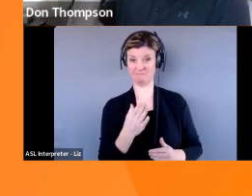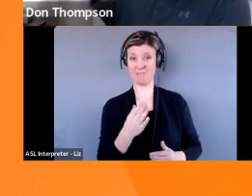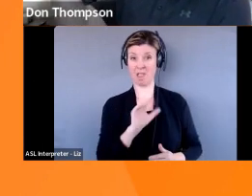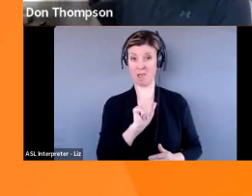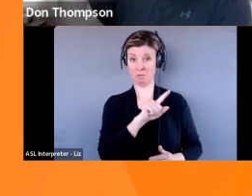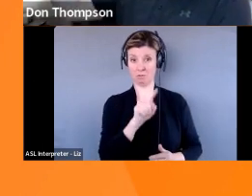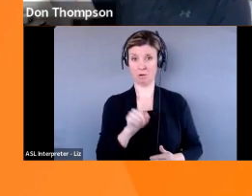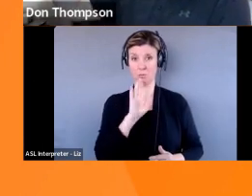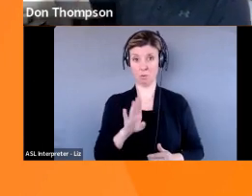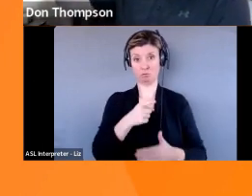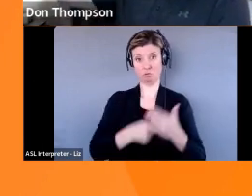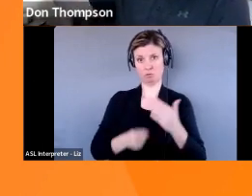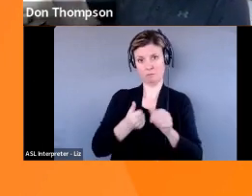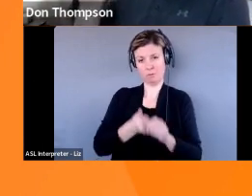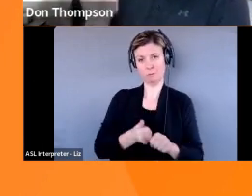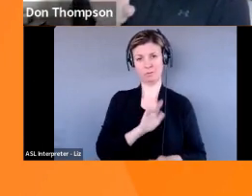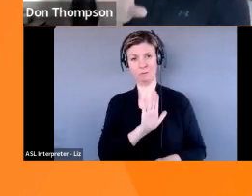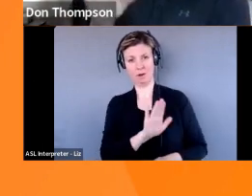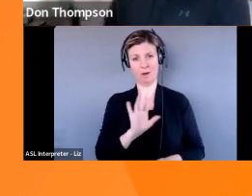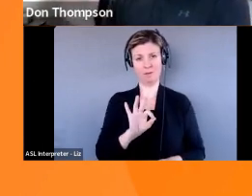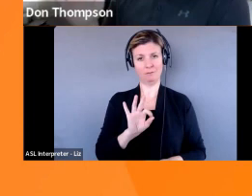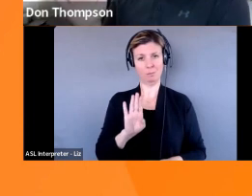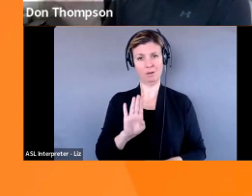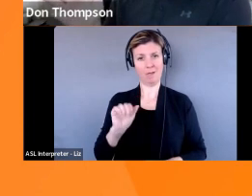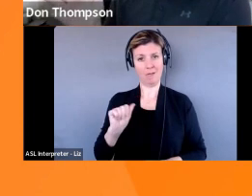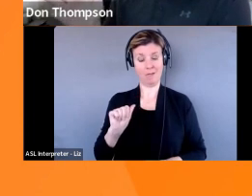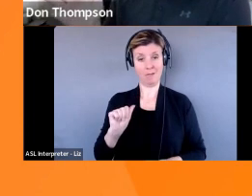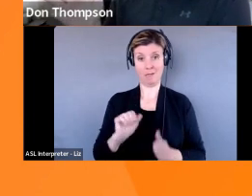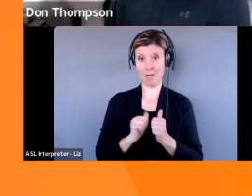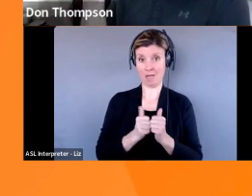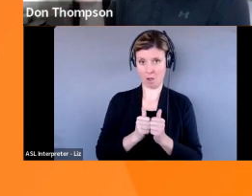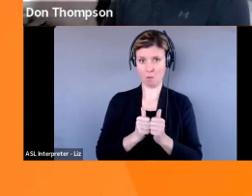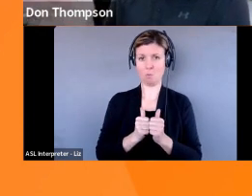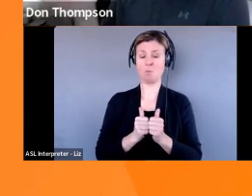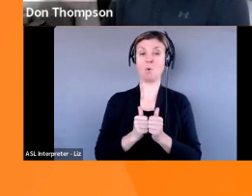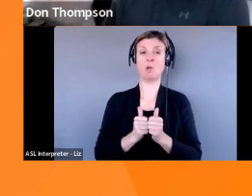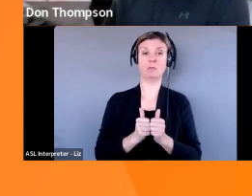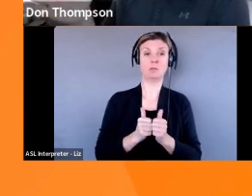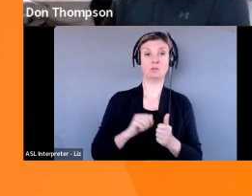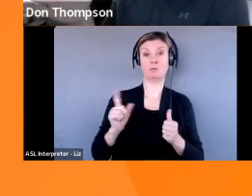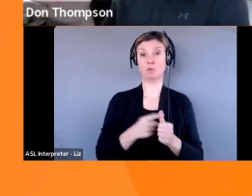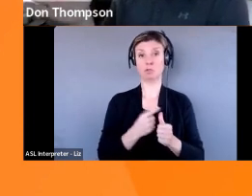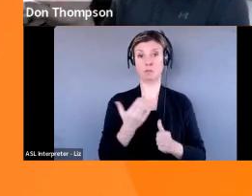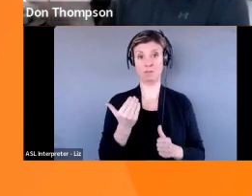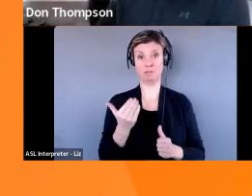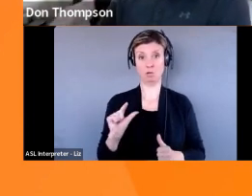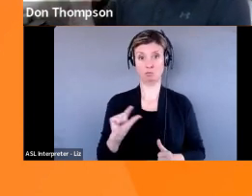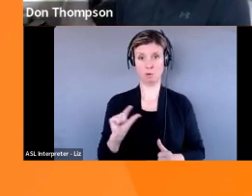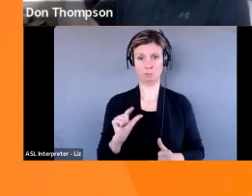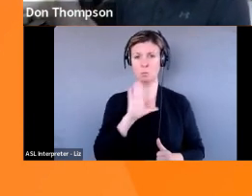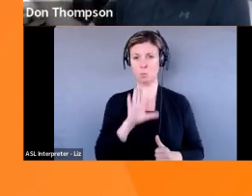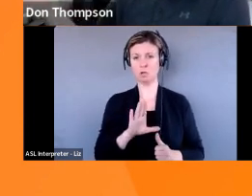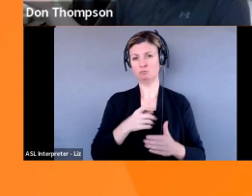fee on a ladder format. So the first 250 grams has a cost of, say, $5.